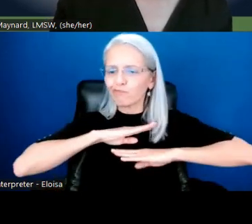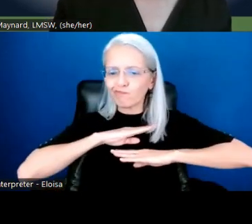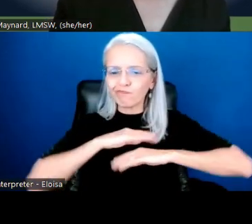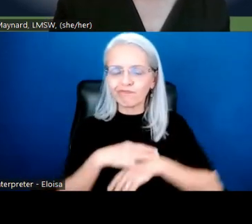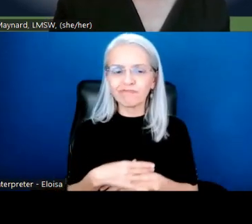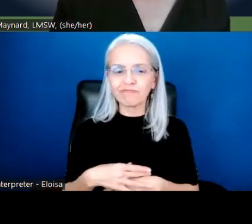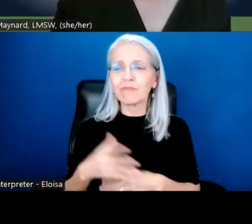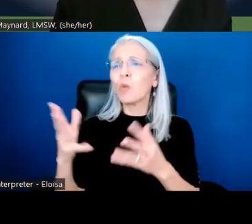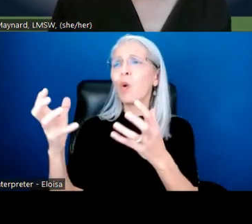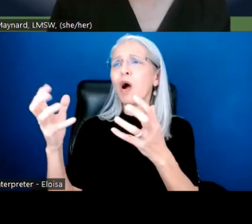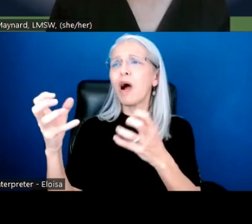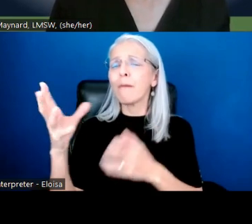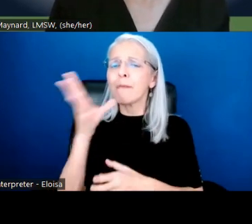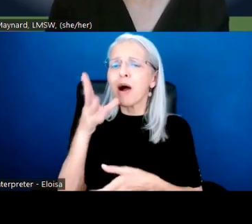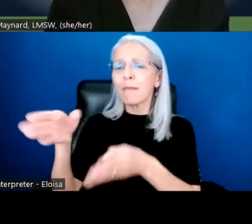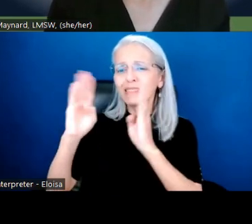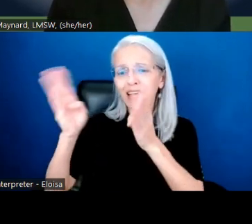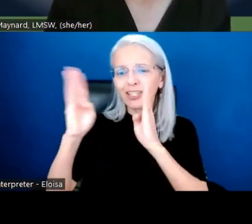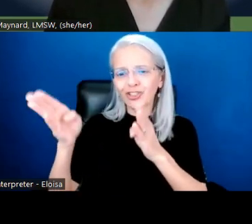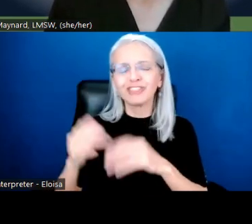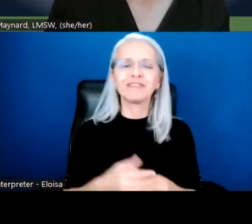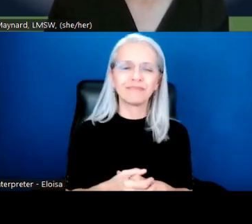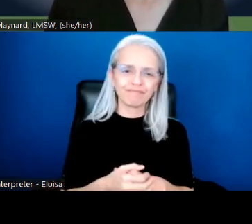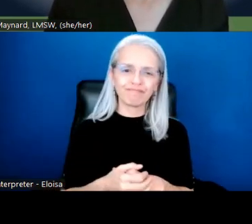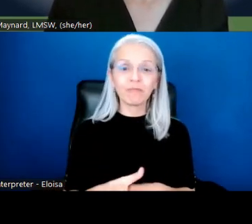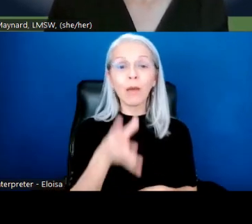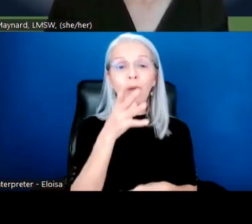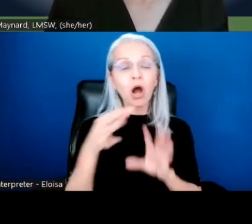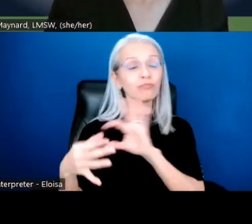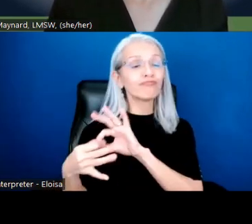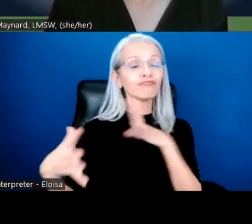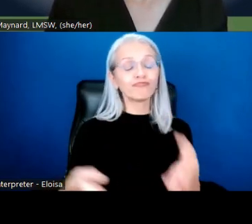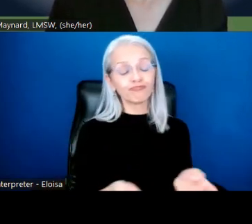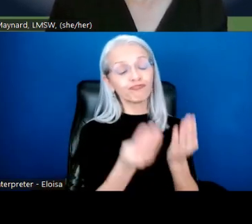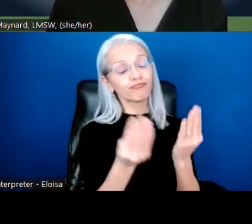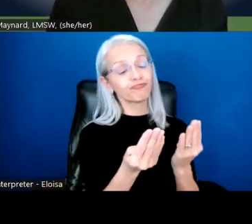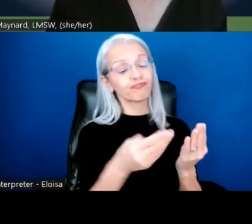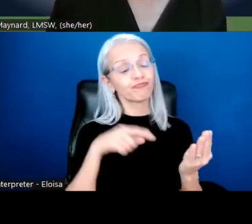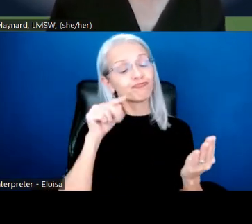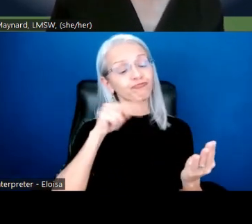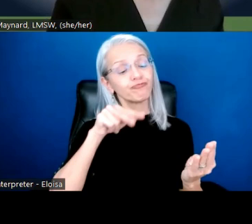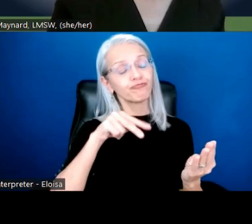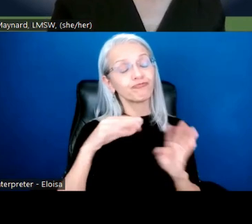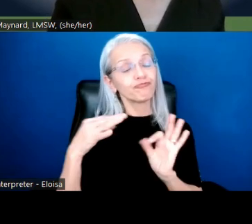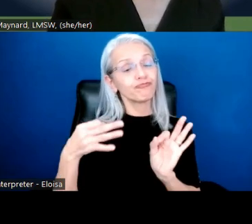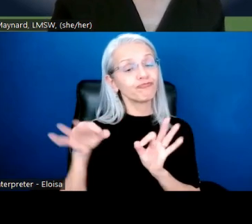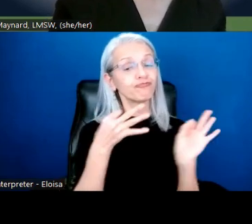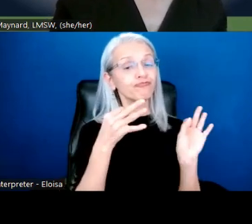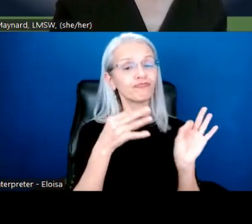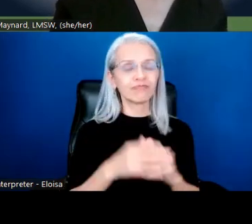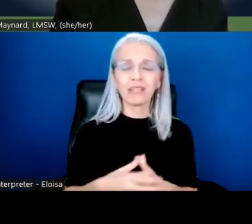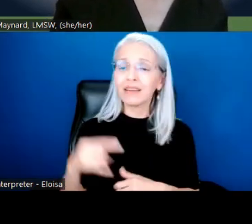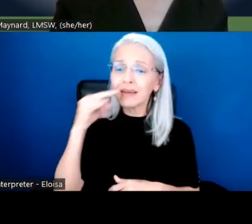longing for her attention. Mom disengaged. Kids desperately